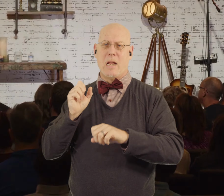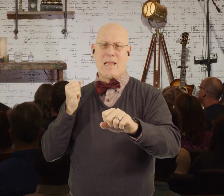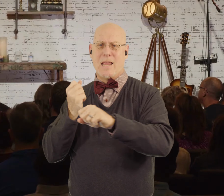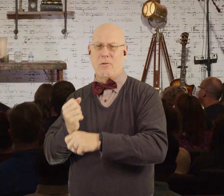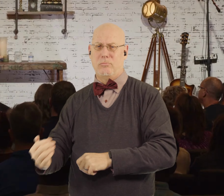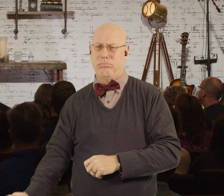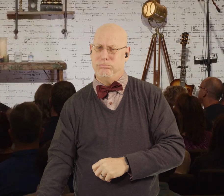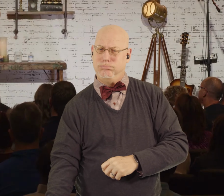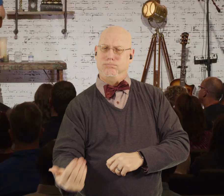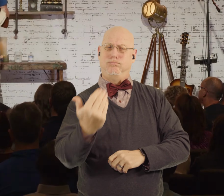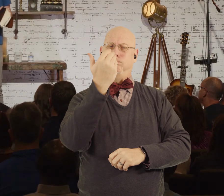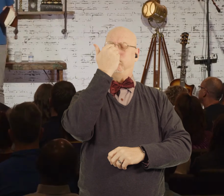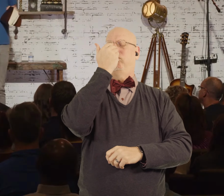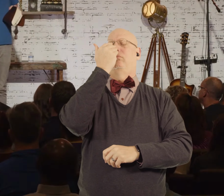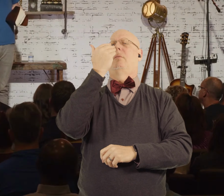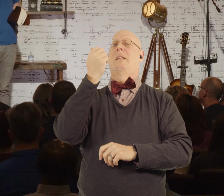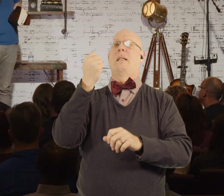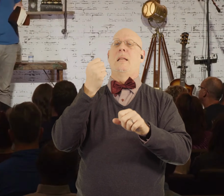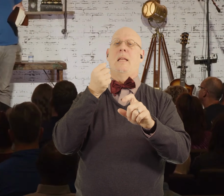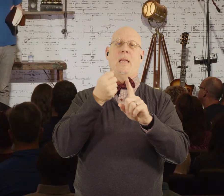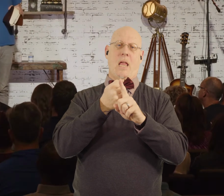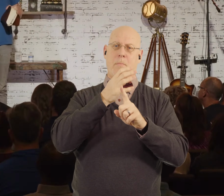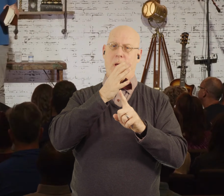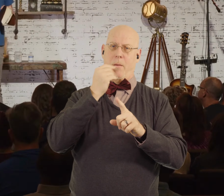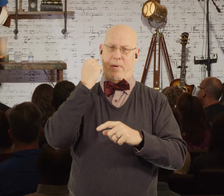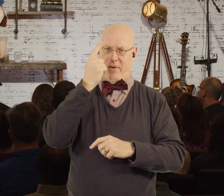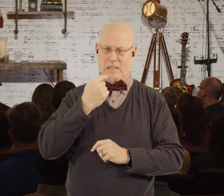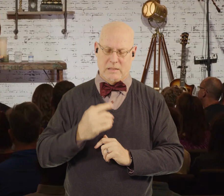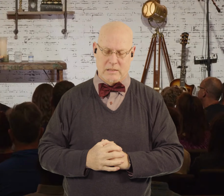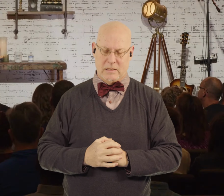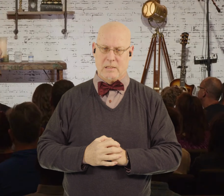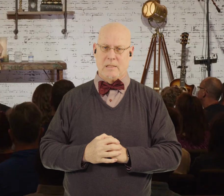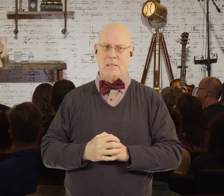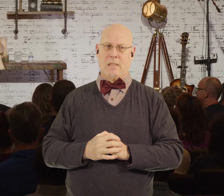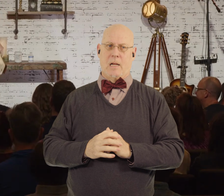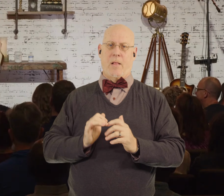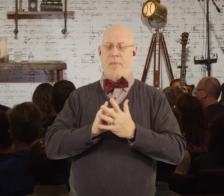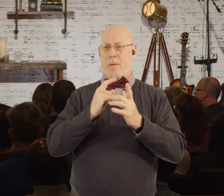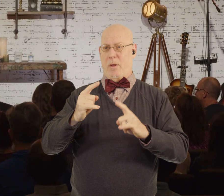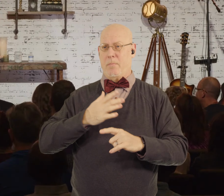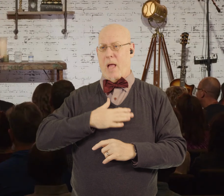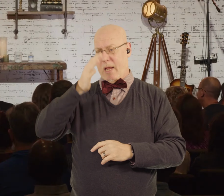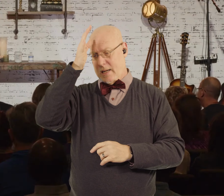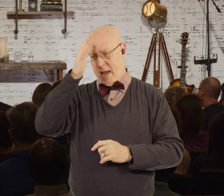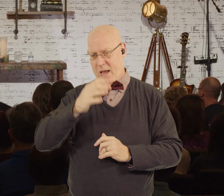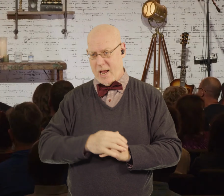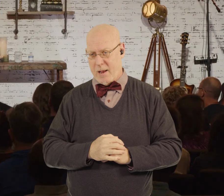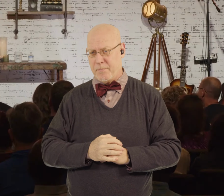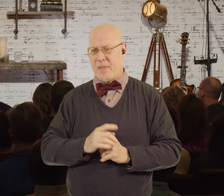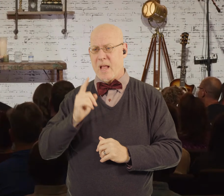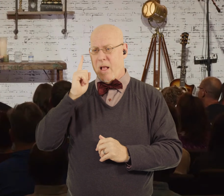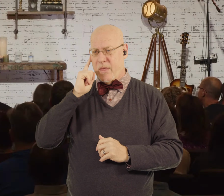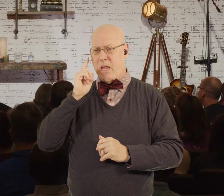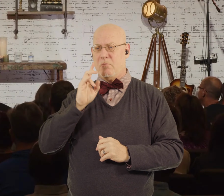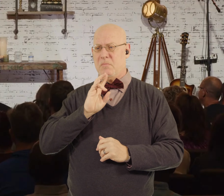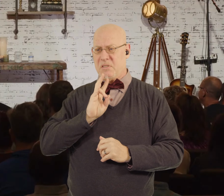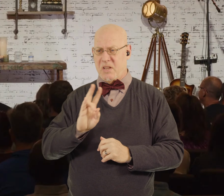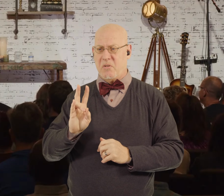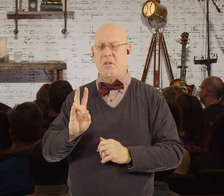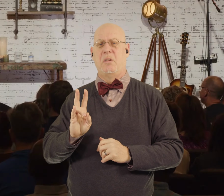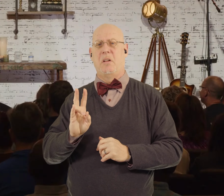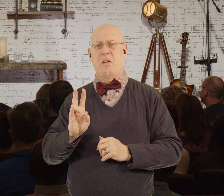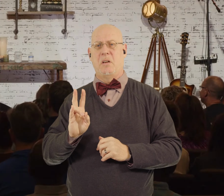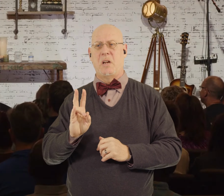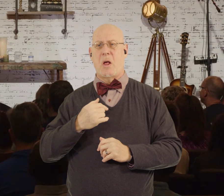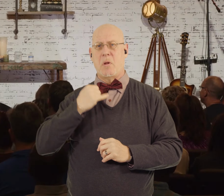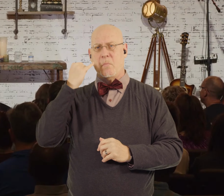home, he hit it right into my mom's face, right in the center, right off her nose. Now, if that happened to my dad, I